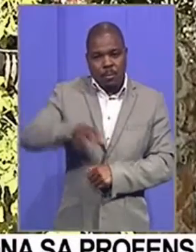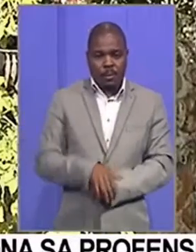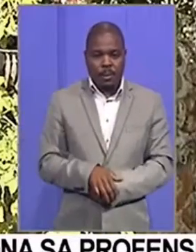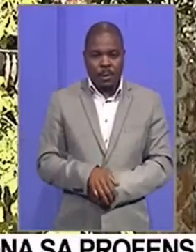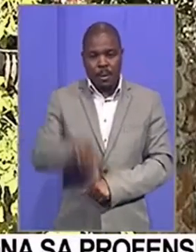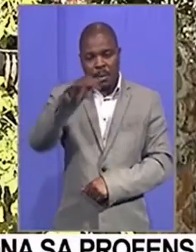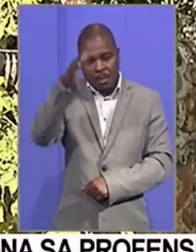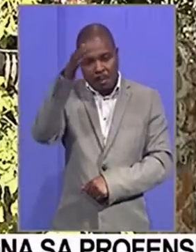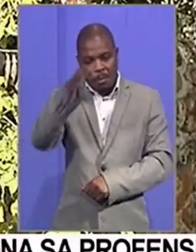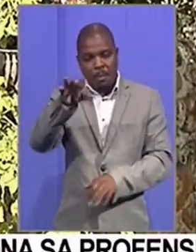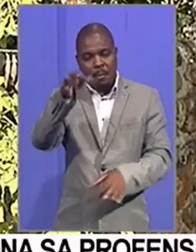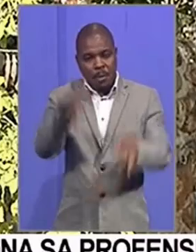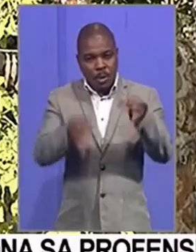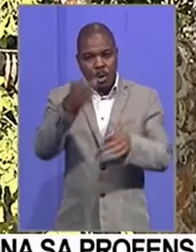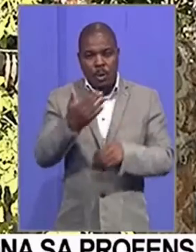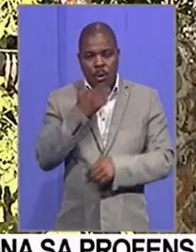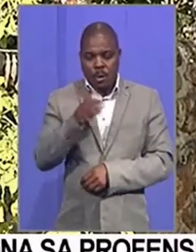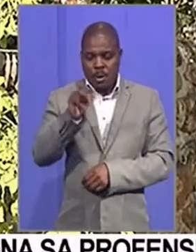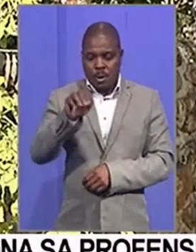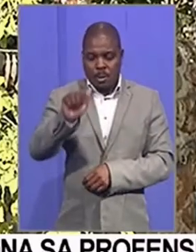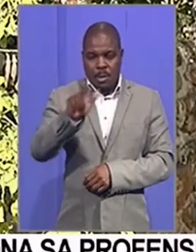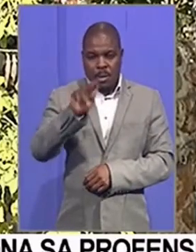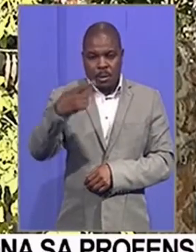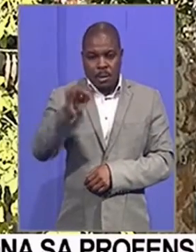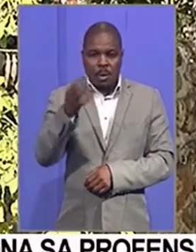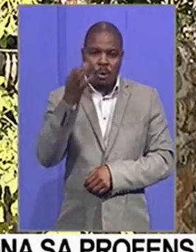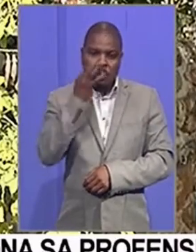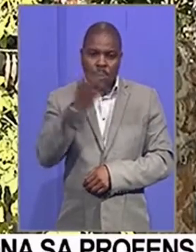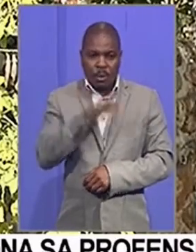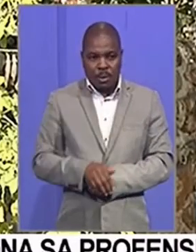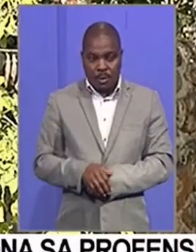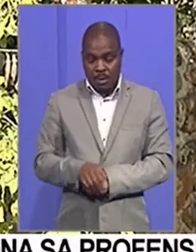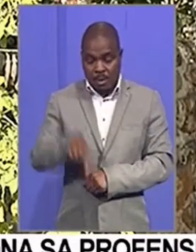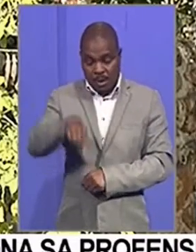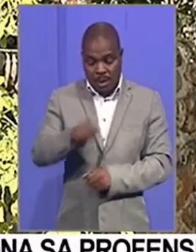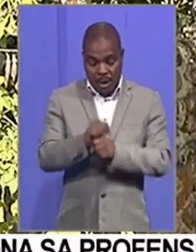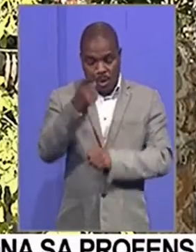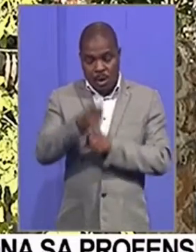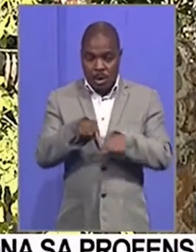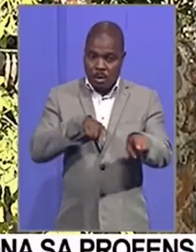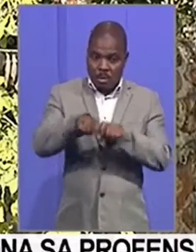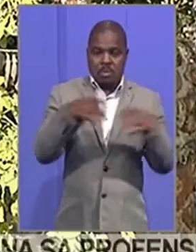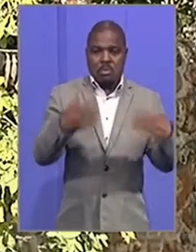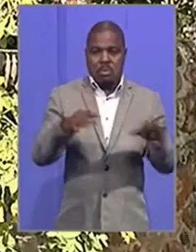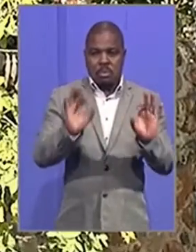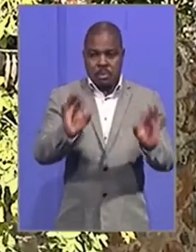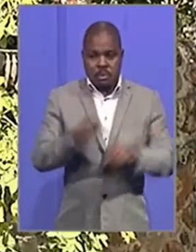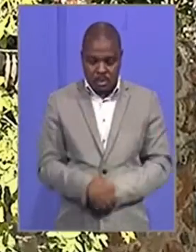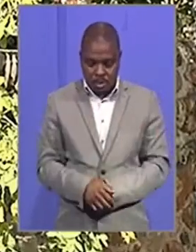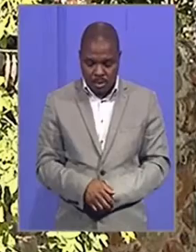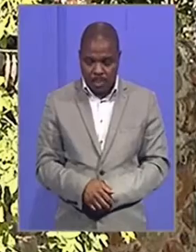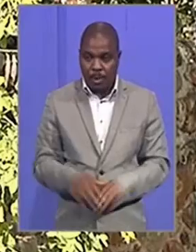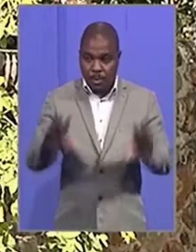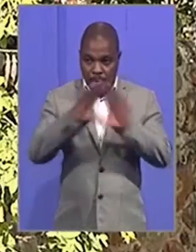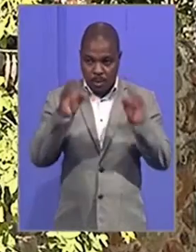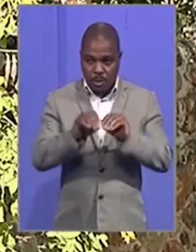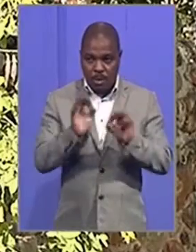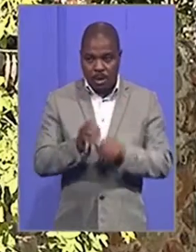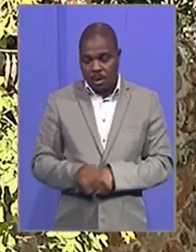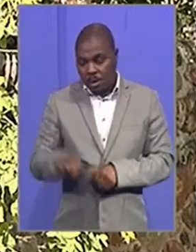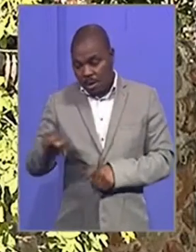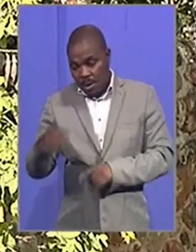tsa dipolotiki Thamsanqa Malinga o re boikete ba mo ga Gauteng bo a kgatlha. It's all gonna be Lesufi